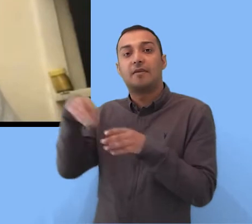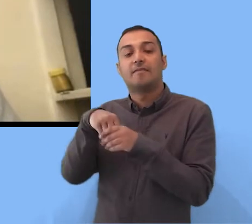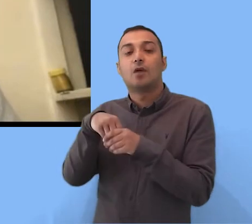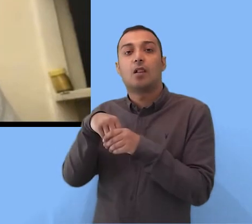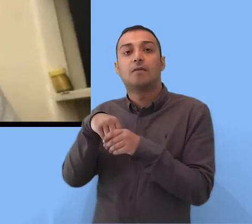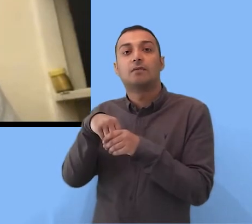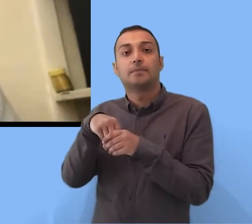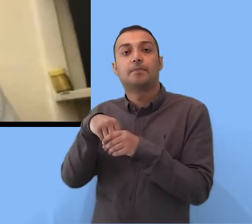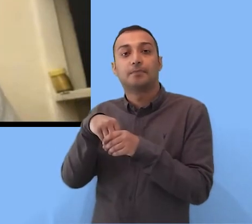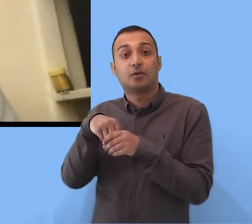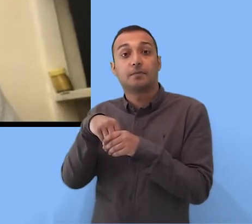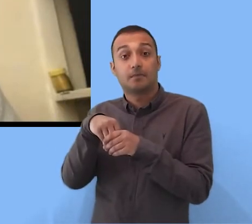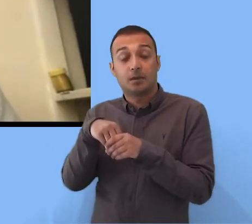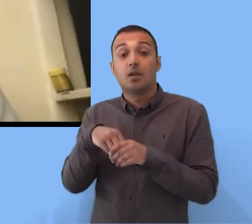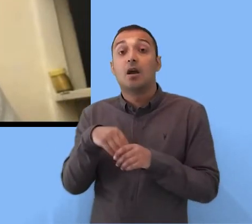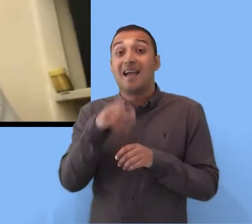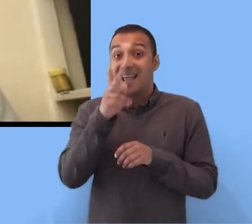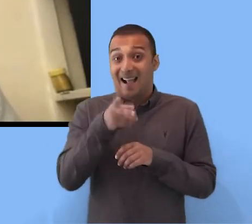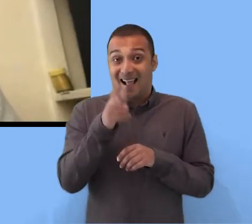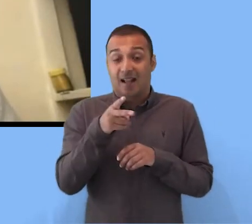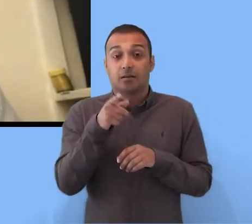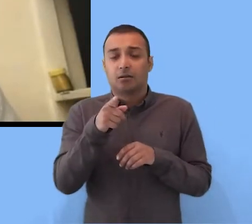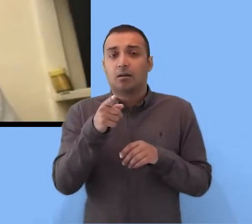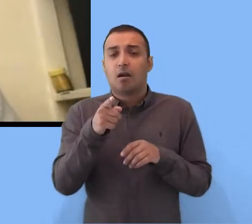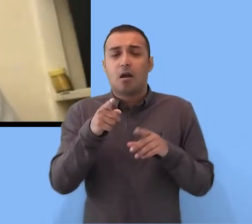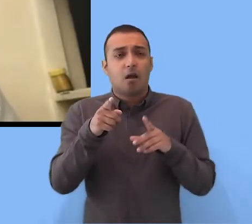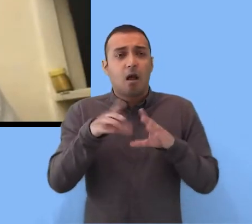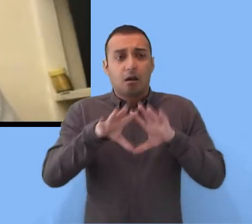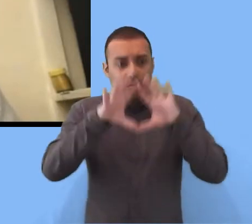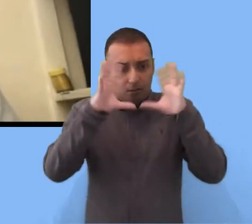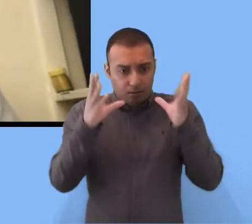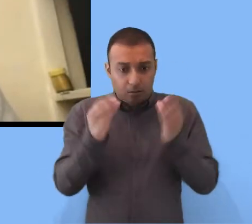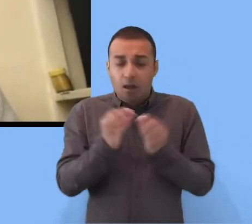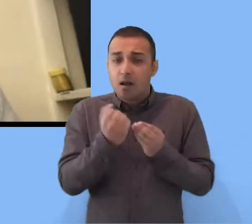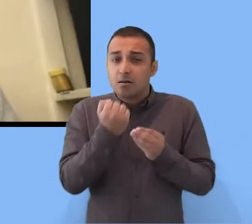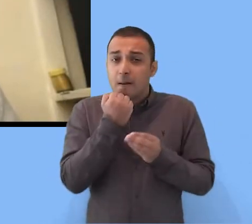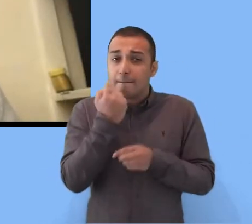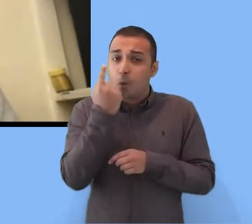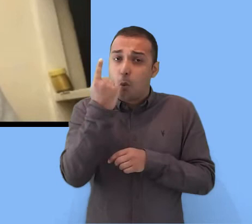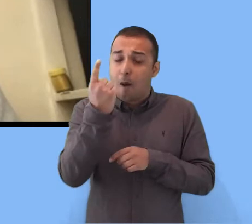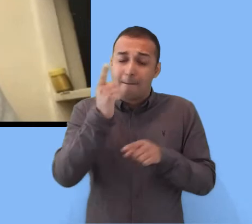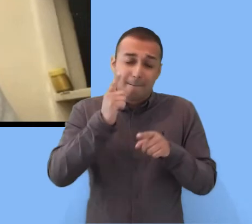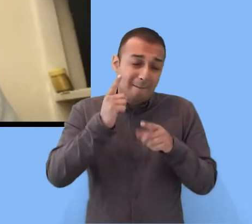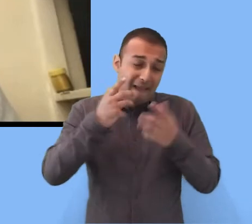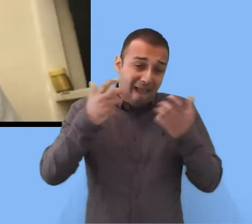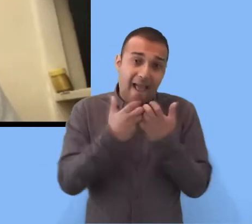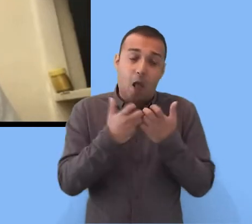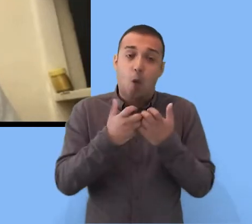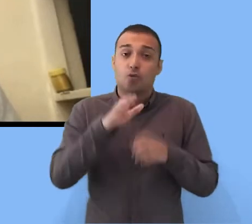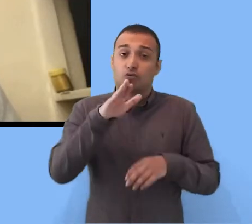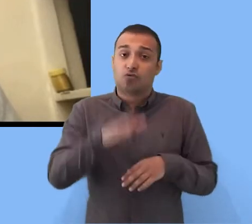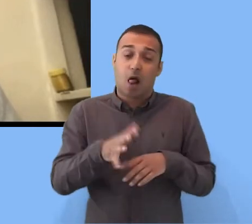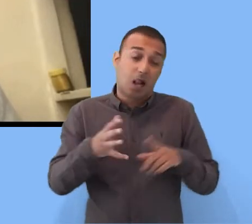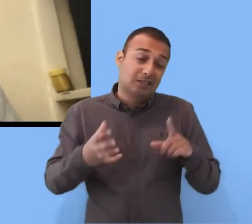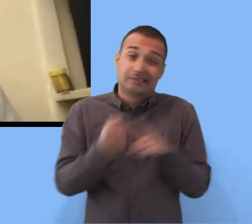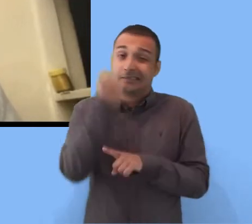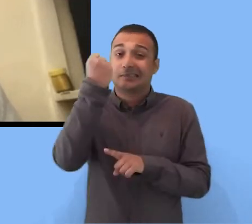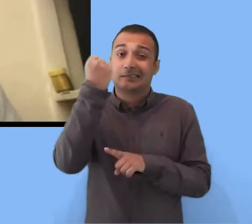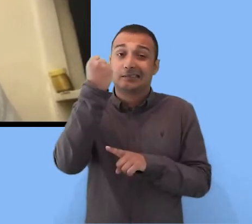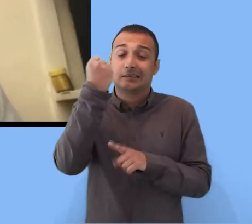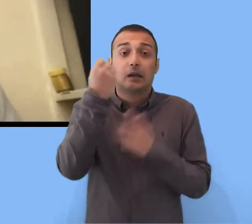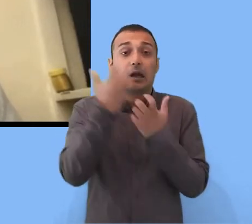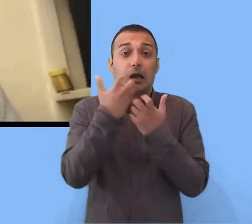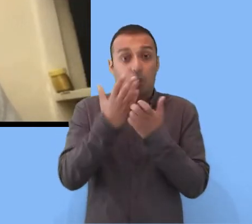the most overwhelming key to a child's success is the positive involvement of parents, of